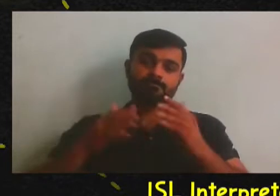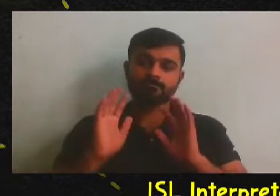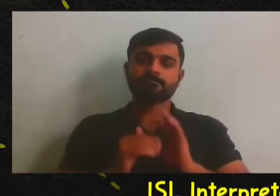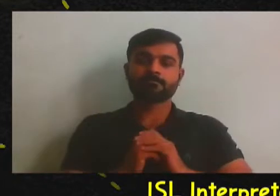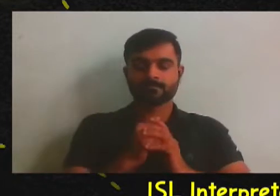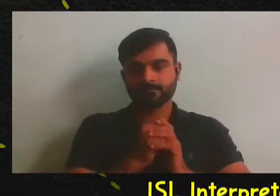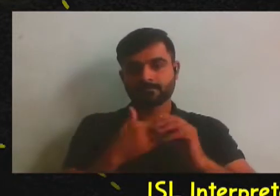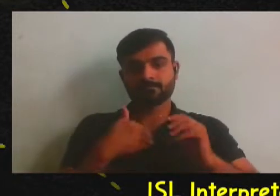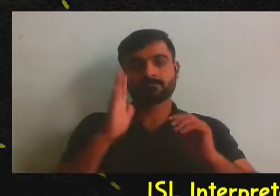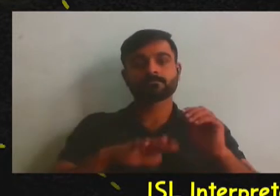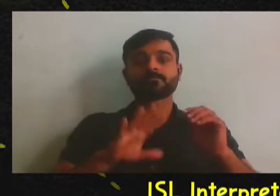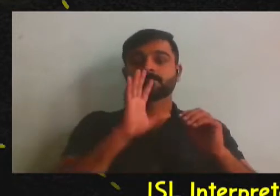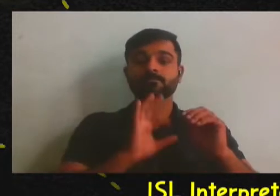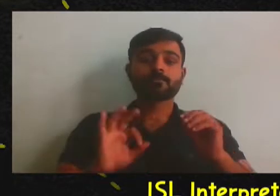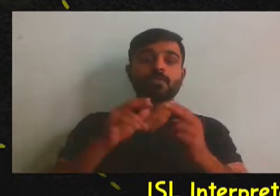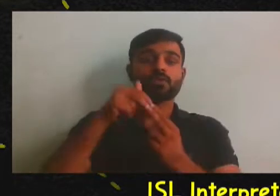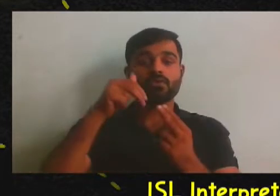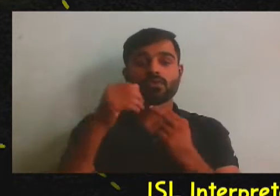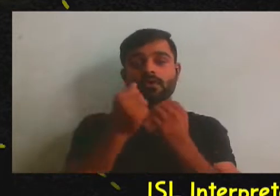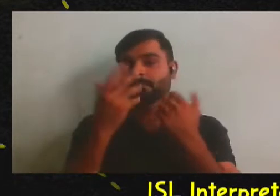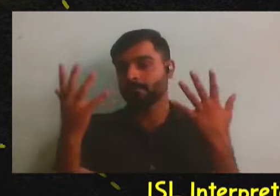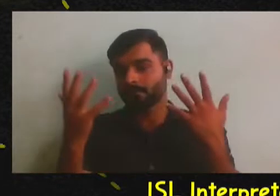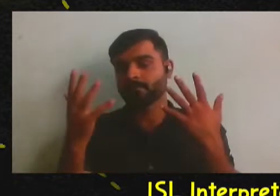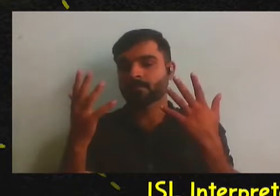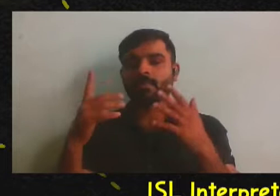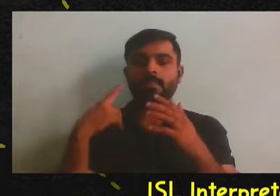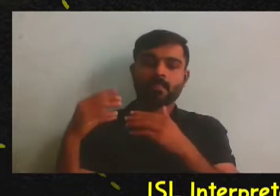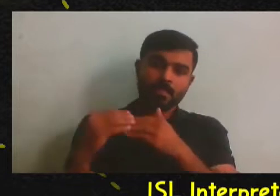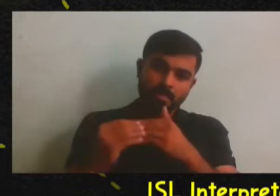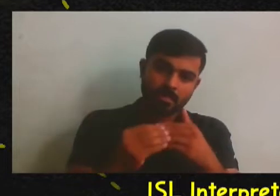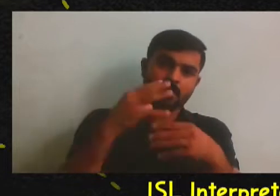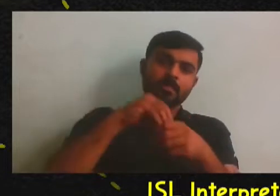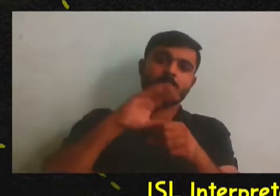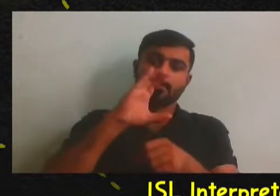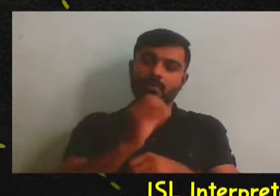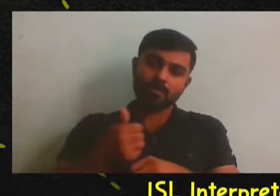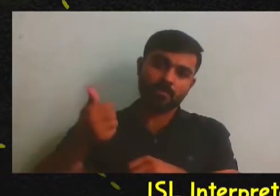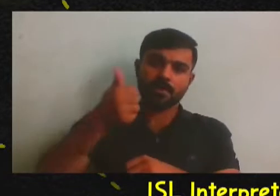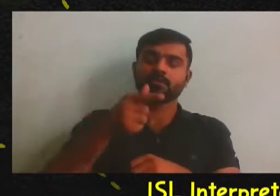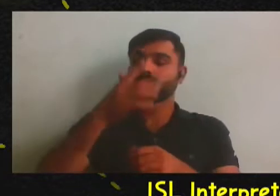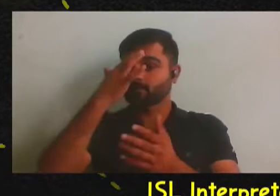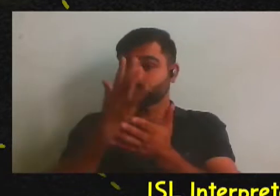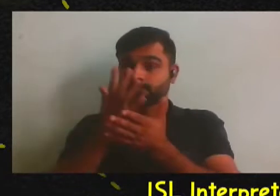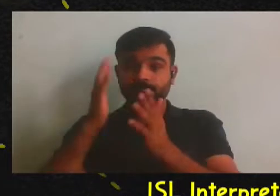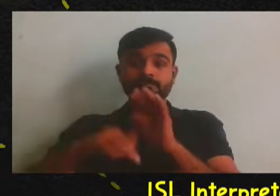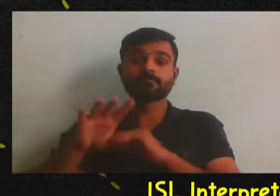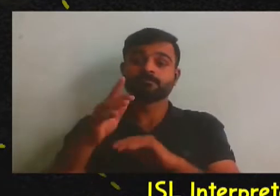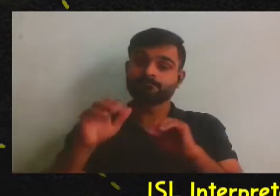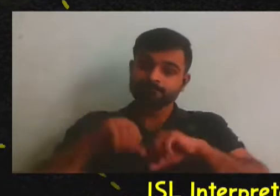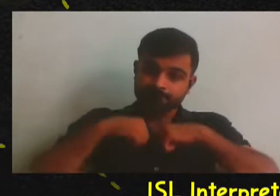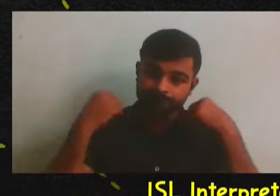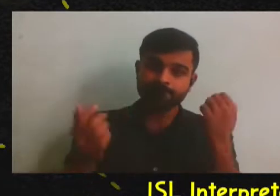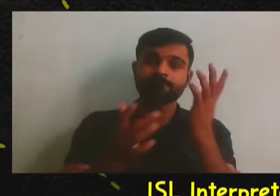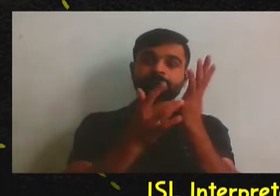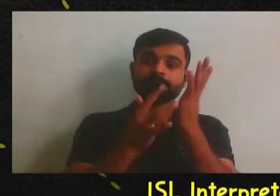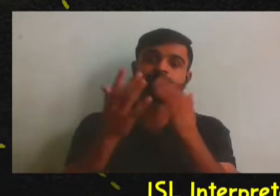I think our origin story is a lot of, our leadership, our two co-founders, they believed that there is potential for technology